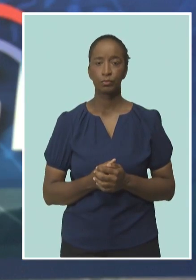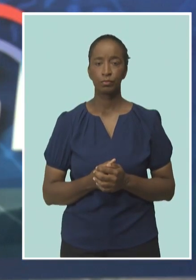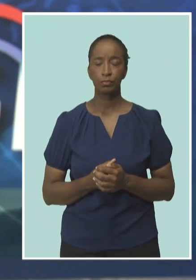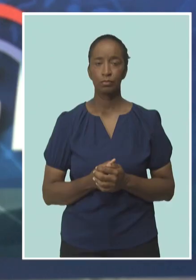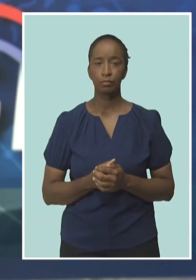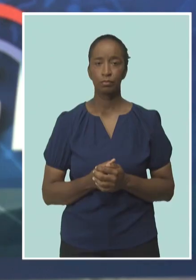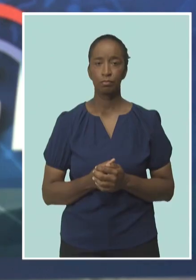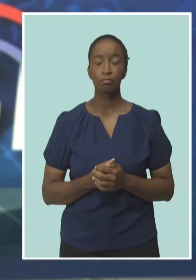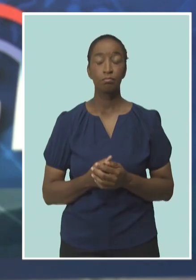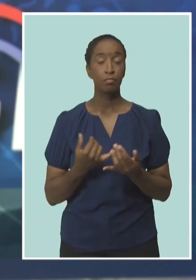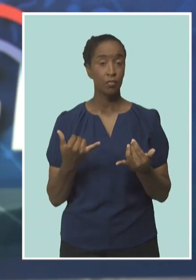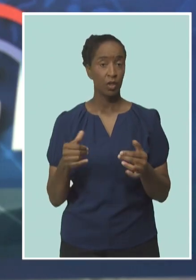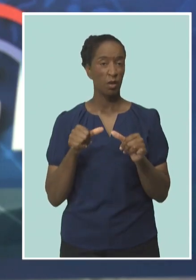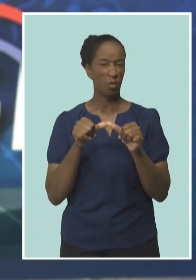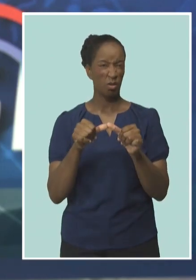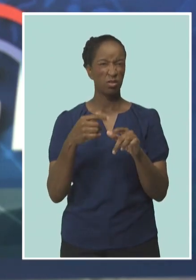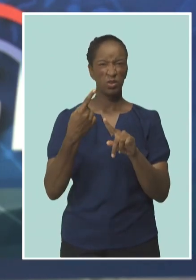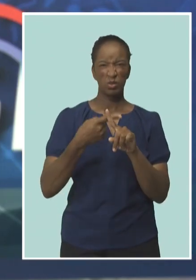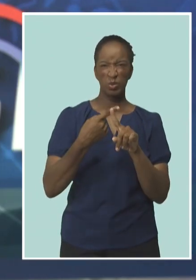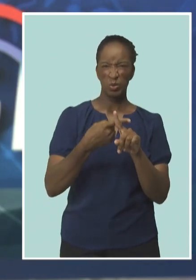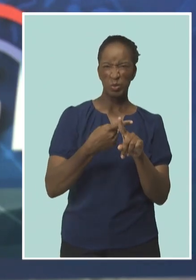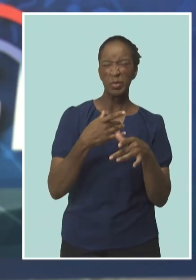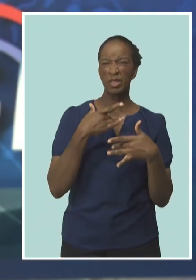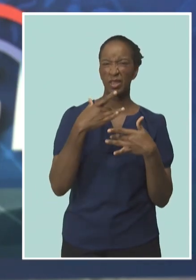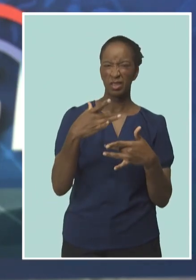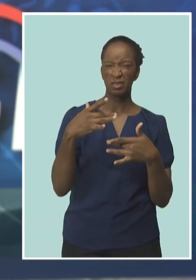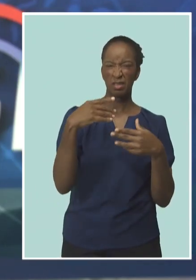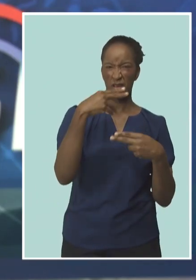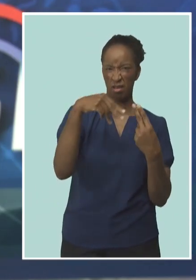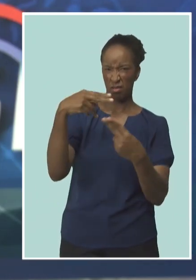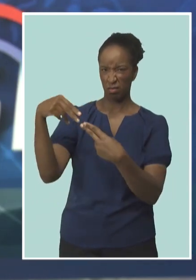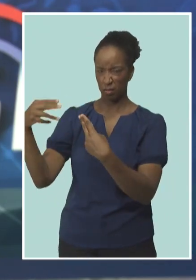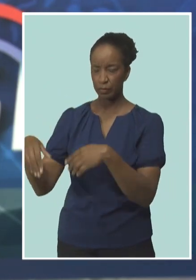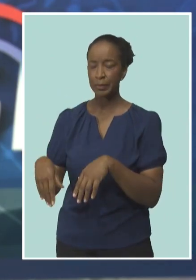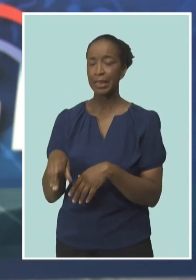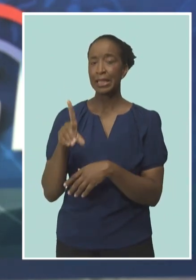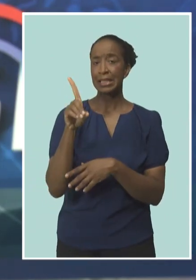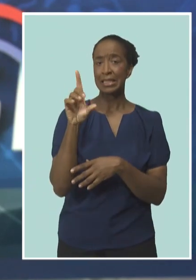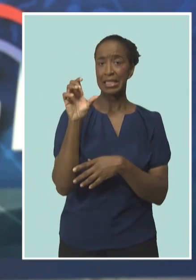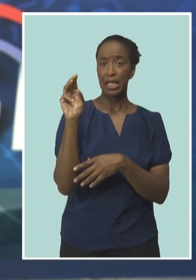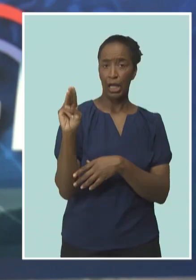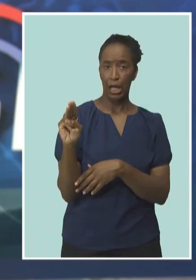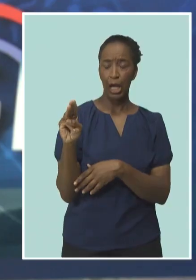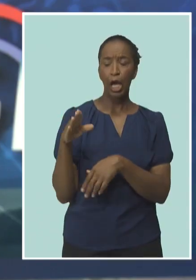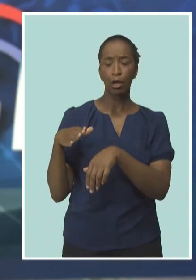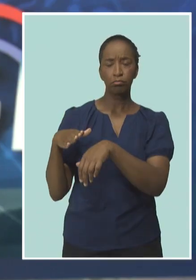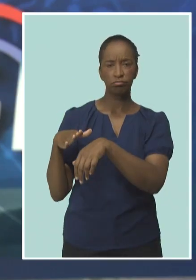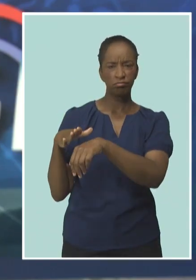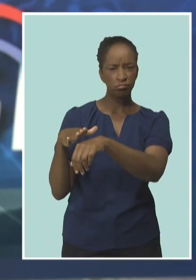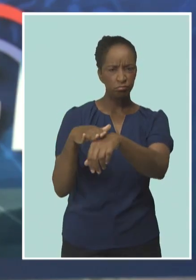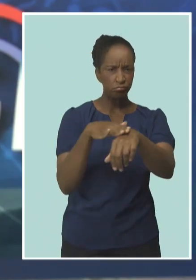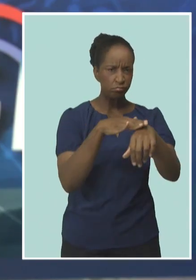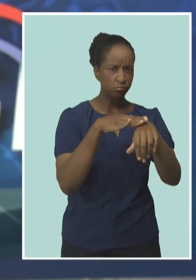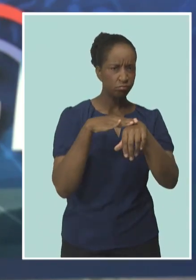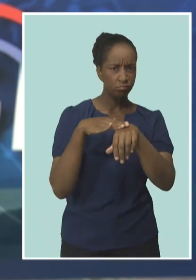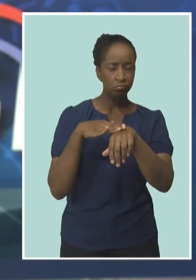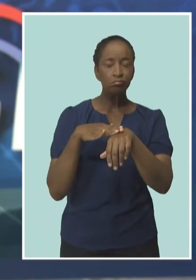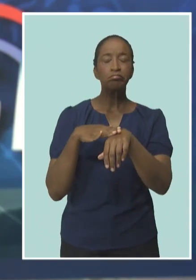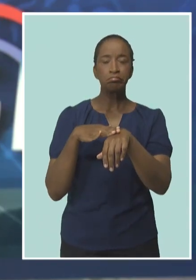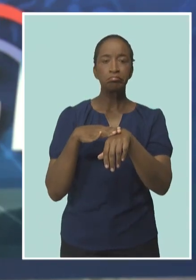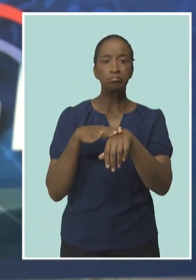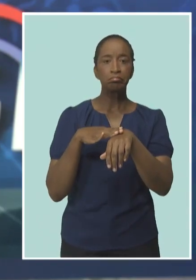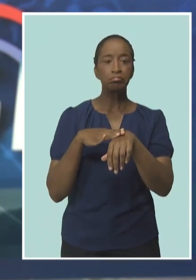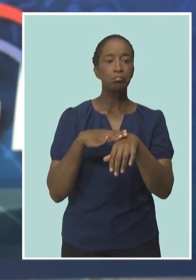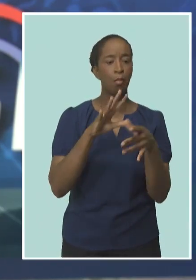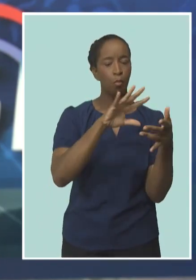in the heart of the hurricane season, the Department of Emergency Management is reminding citizens that disaster preparedness is a